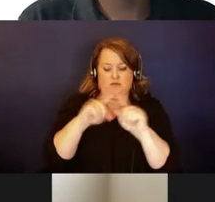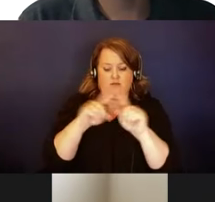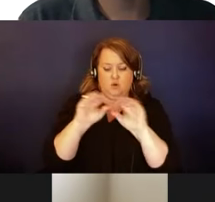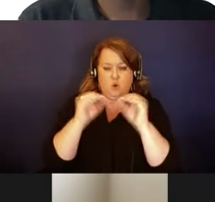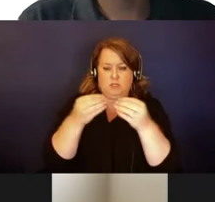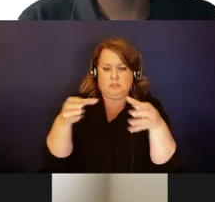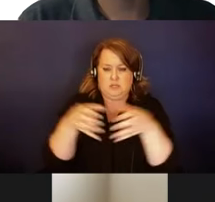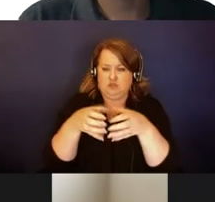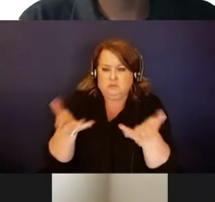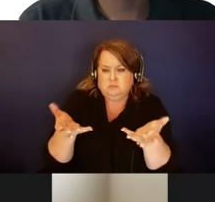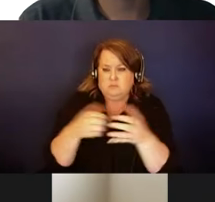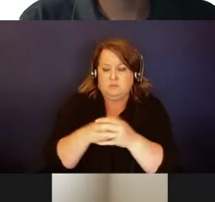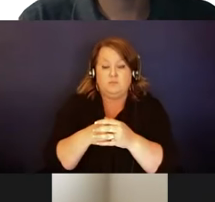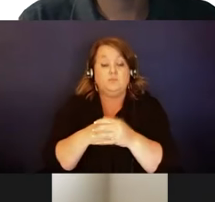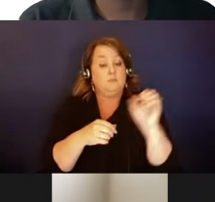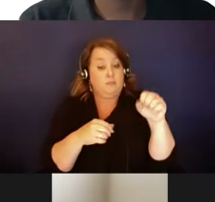organizations? You can